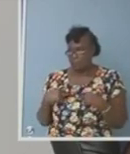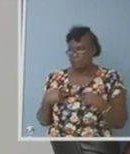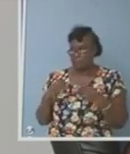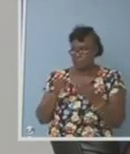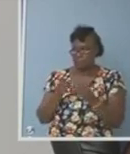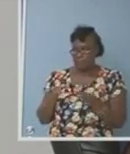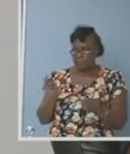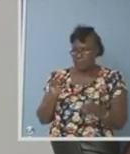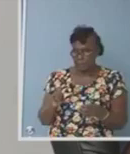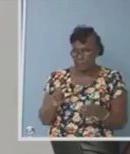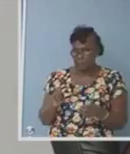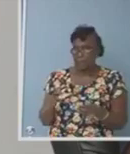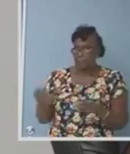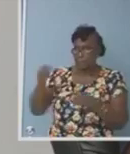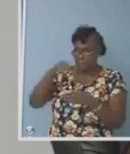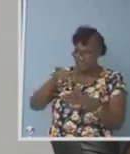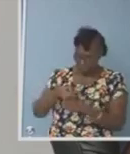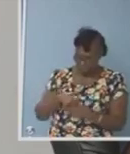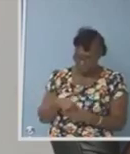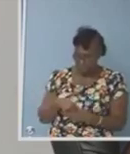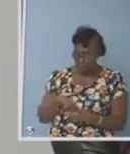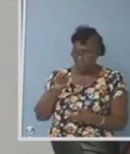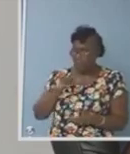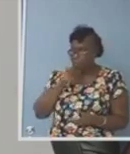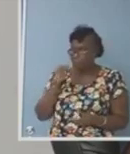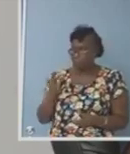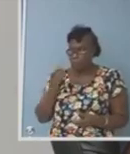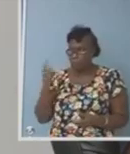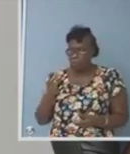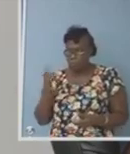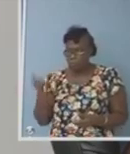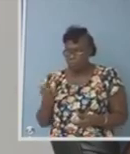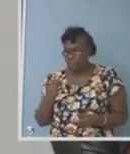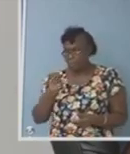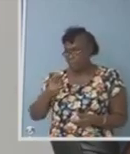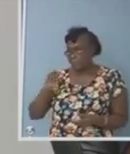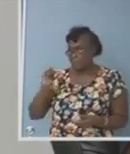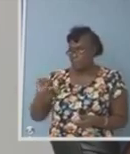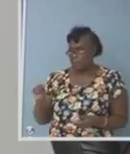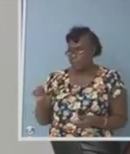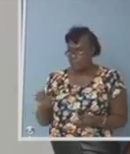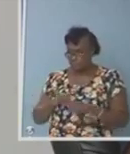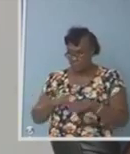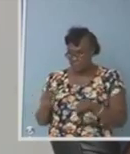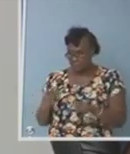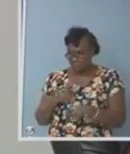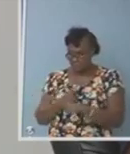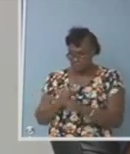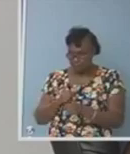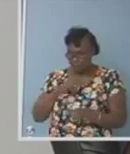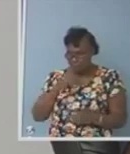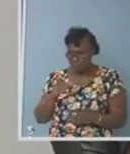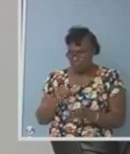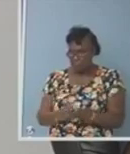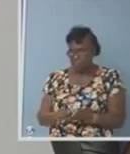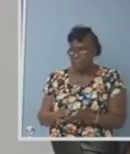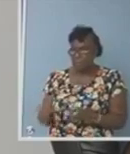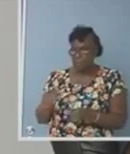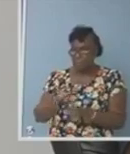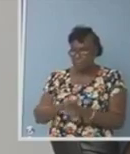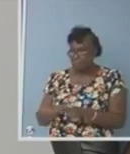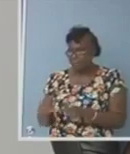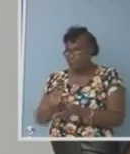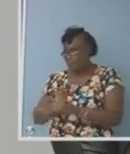ensure that we include not only the supermarkets but the other essential areas to ensure they are covered in terms of